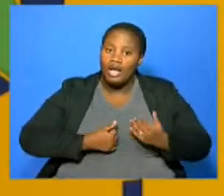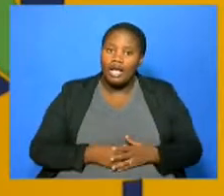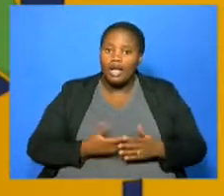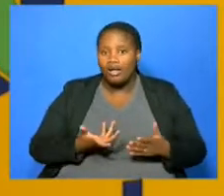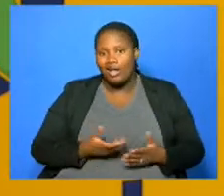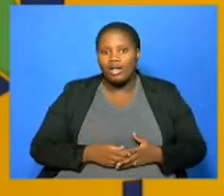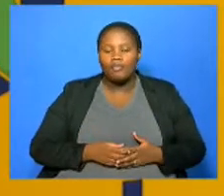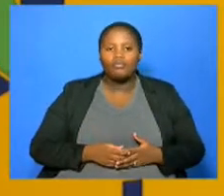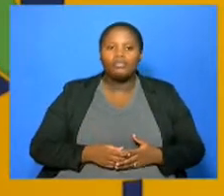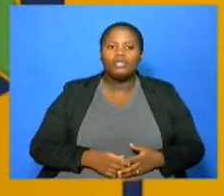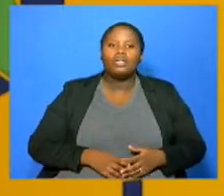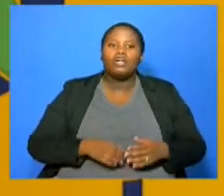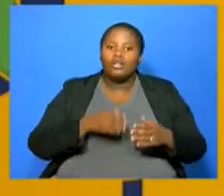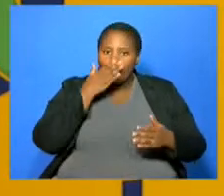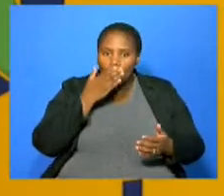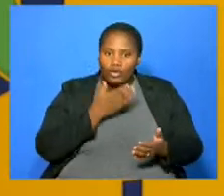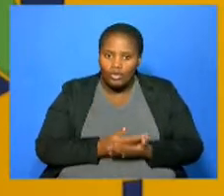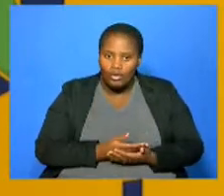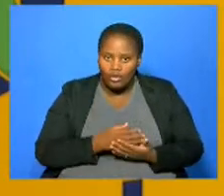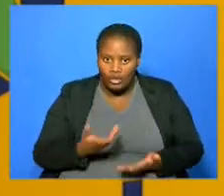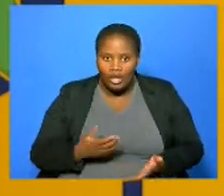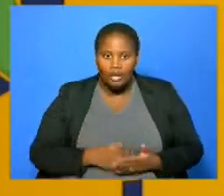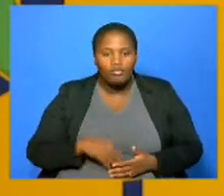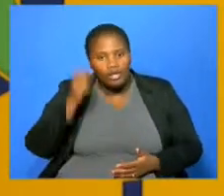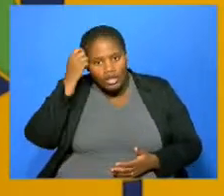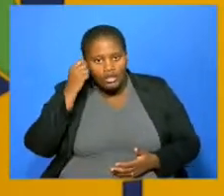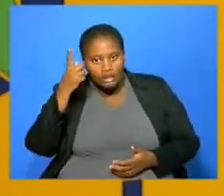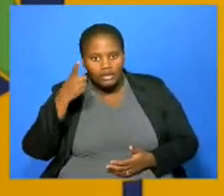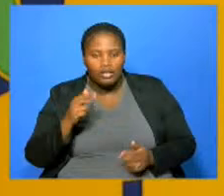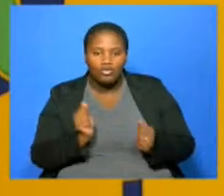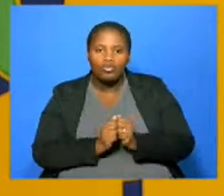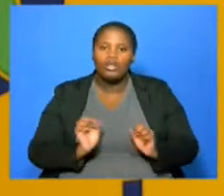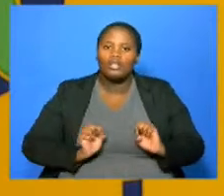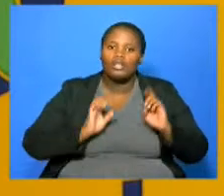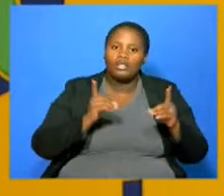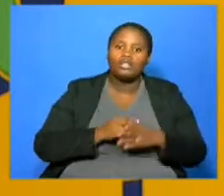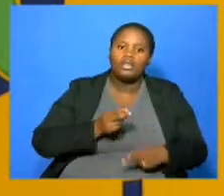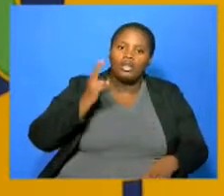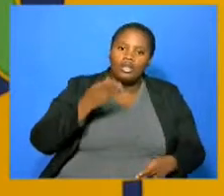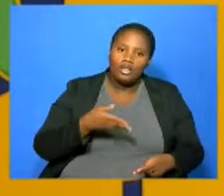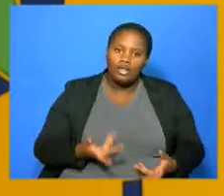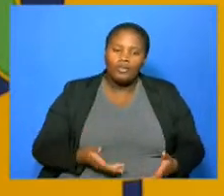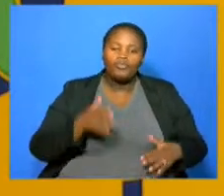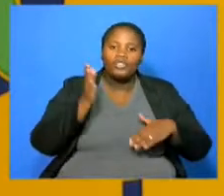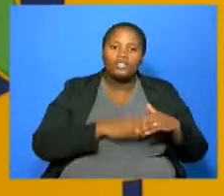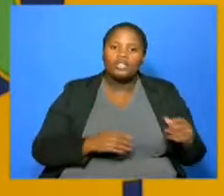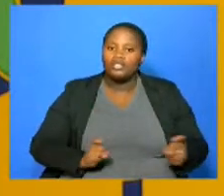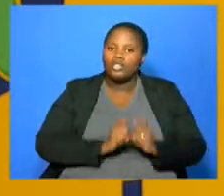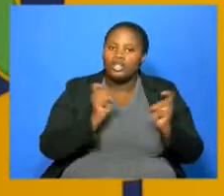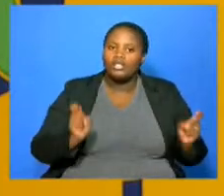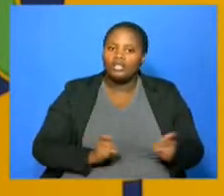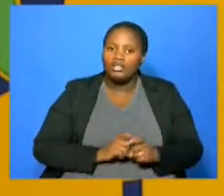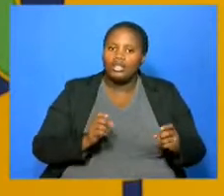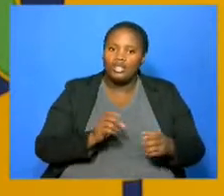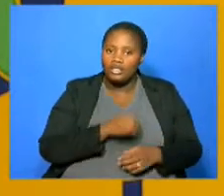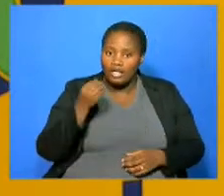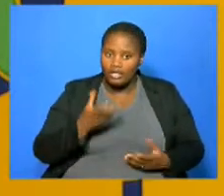maturity displayed by institutions of higher learning in Botswana. Instead of engaging in competition, we